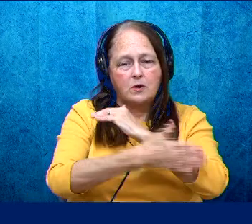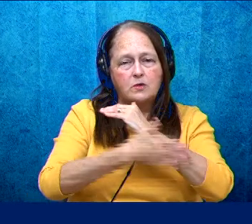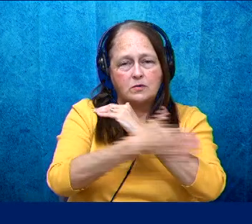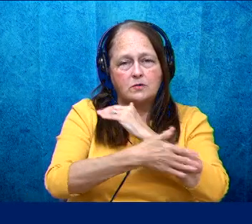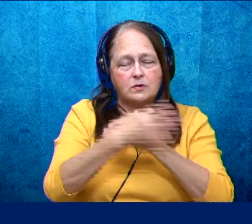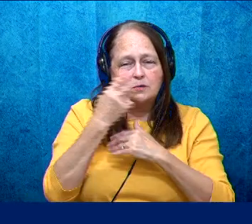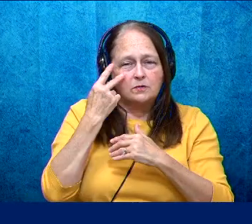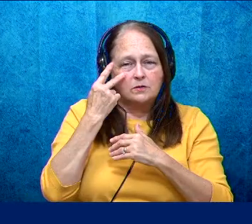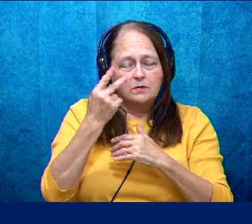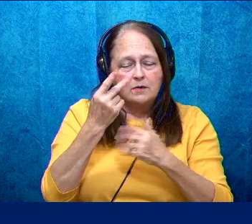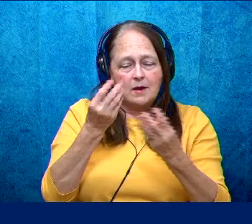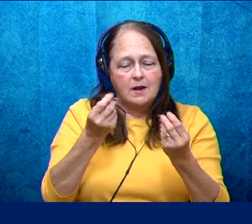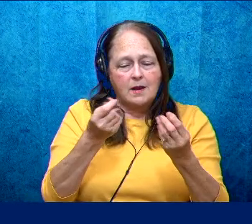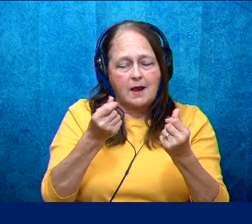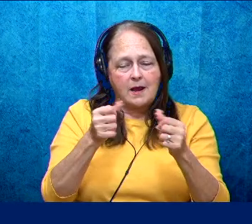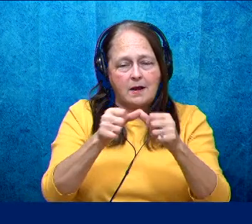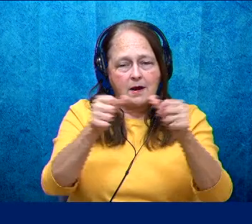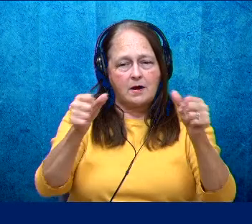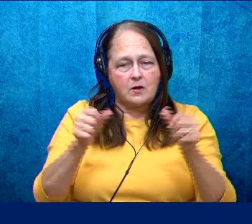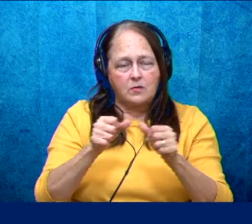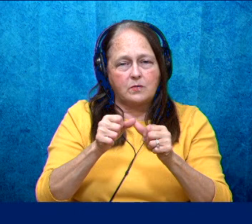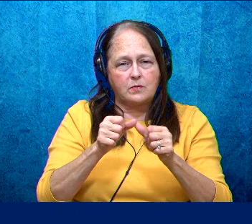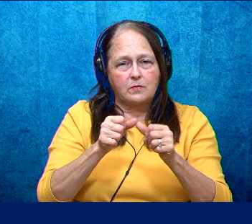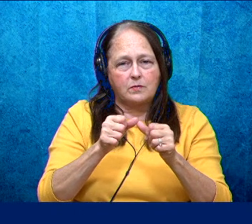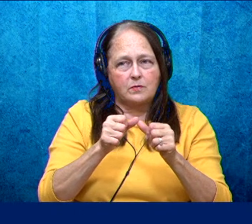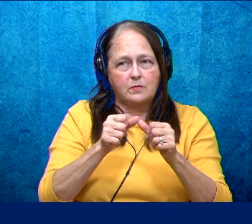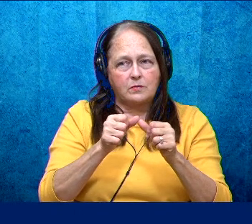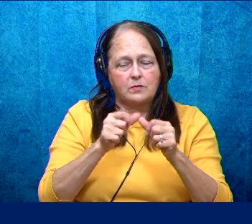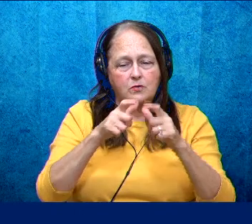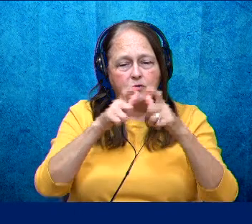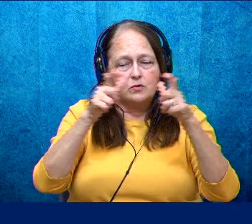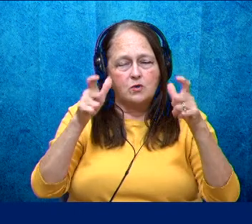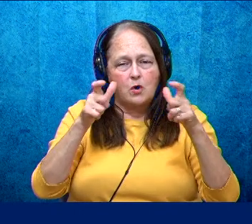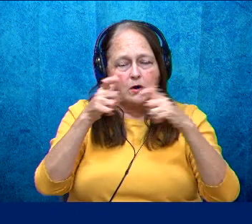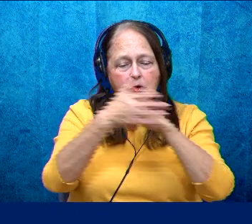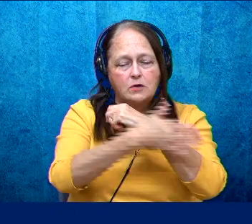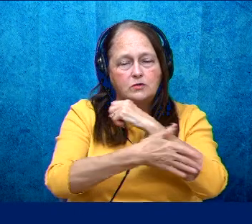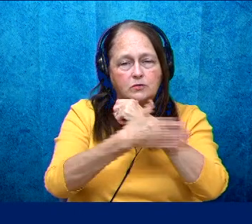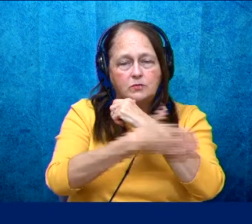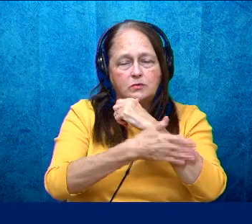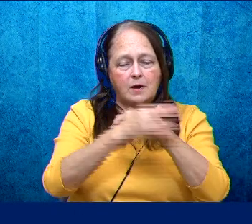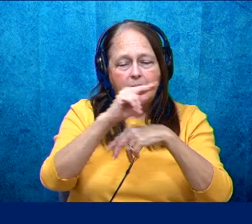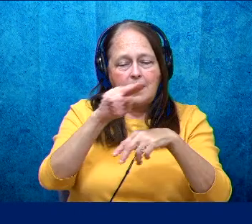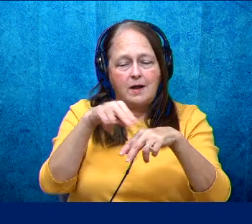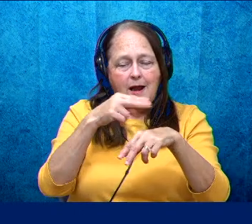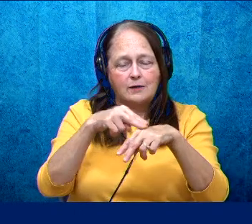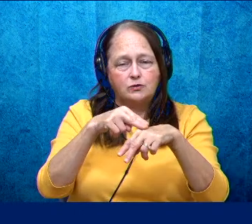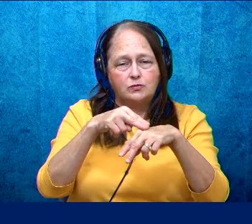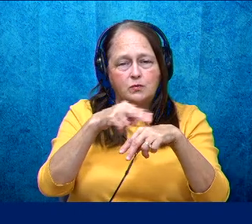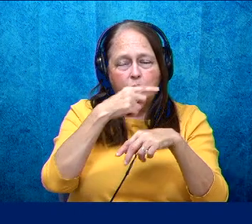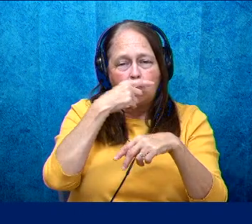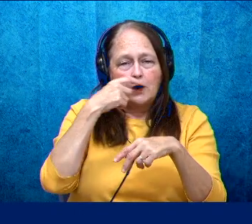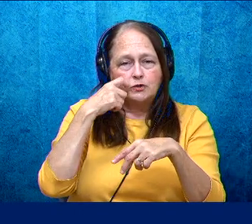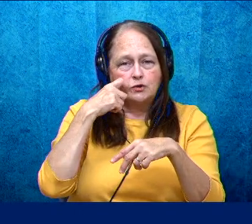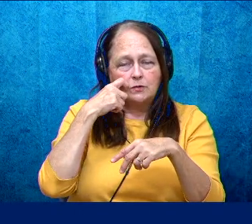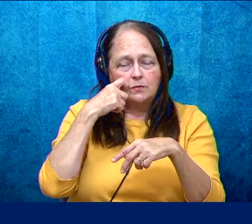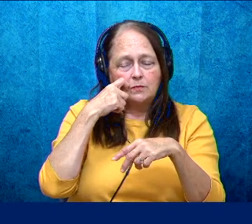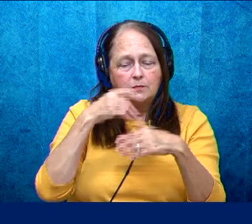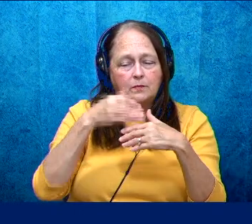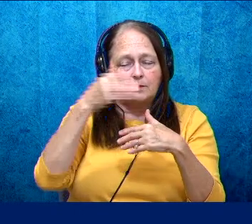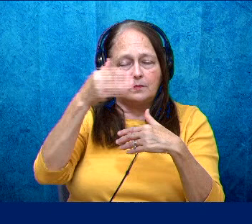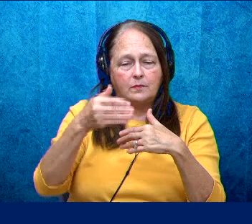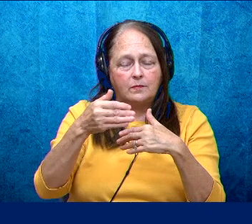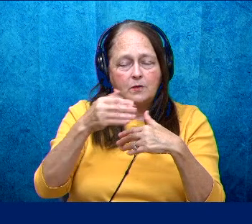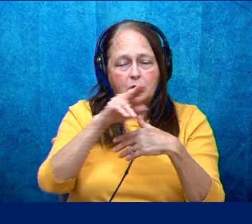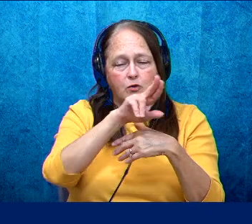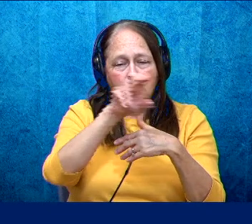see in terms of land area, the largest country is naturally Russia, And then beyond that, we've got